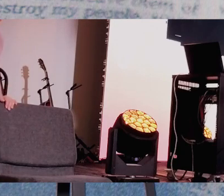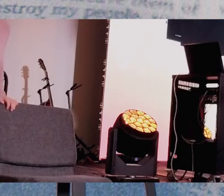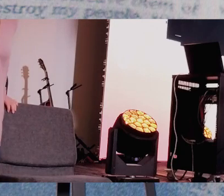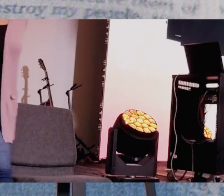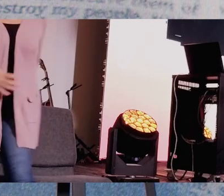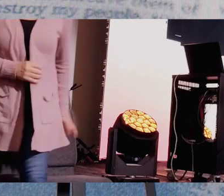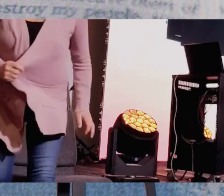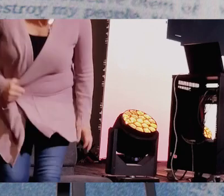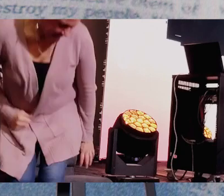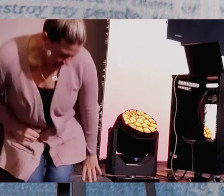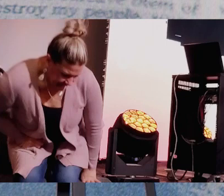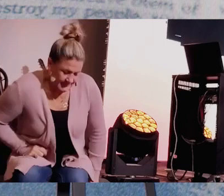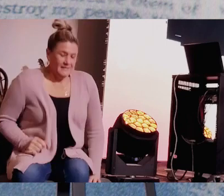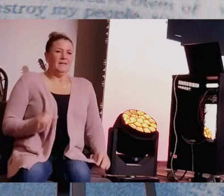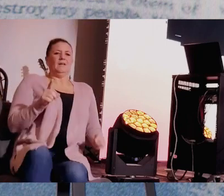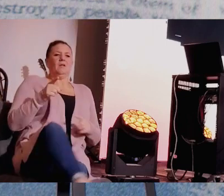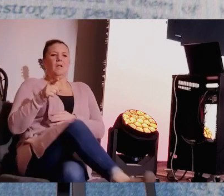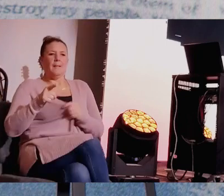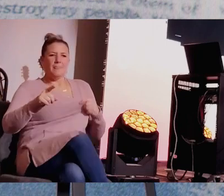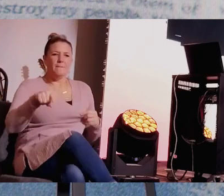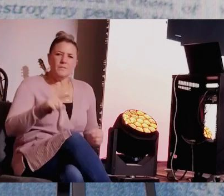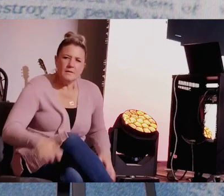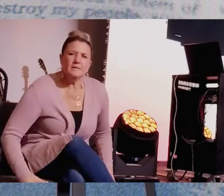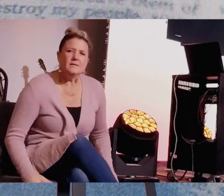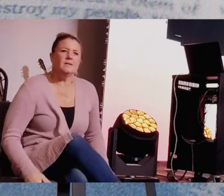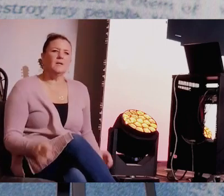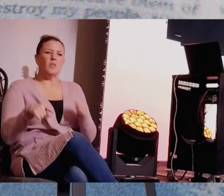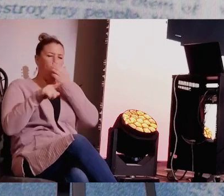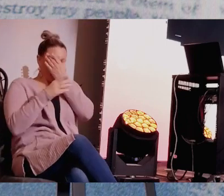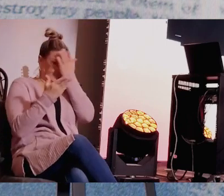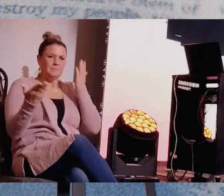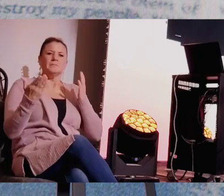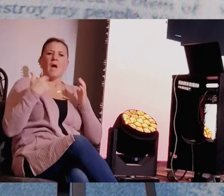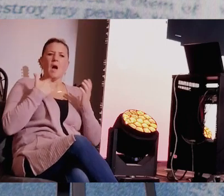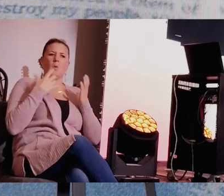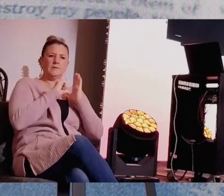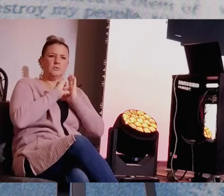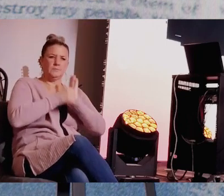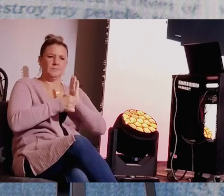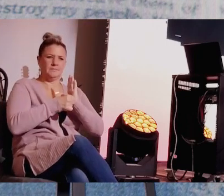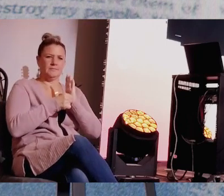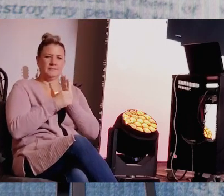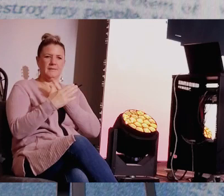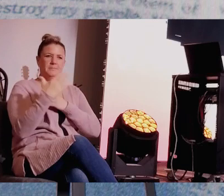And those are the things that I want to just press upon us this morning. Is that,